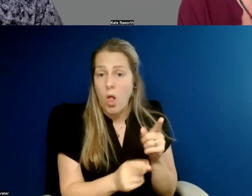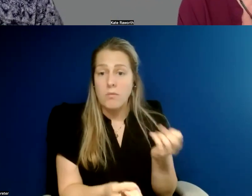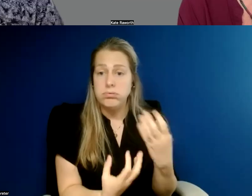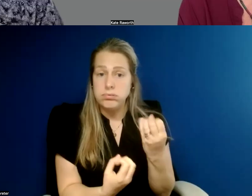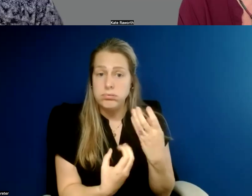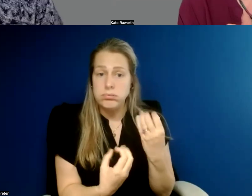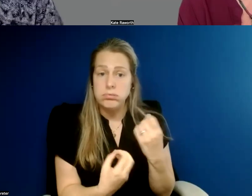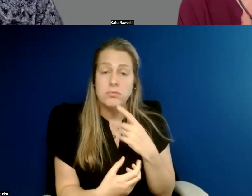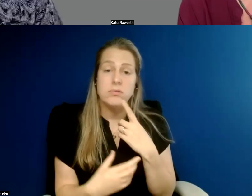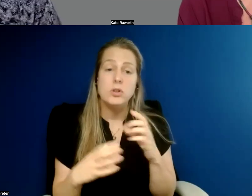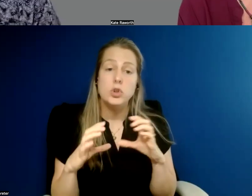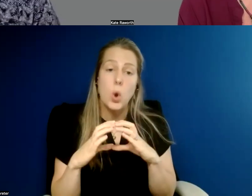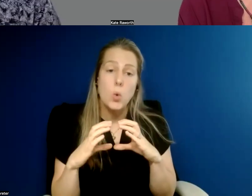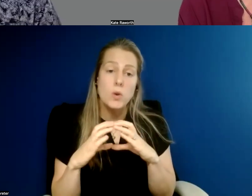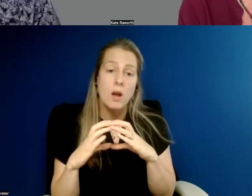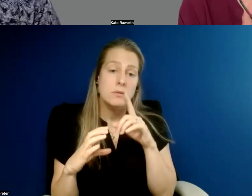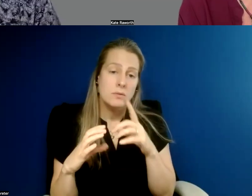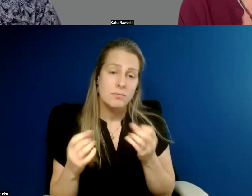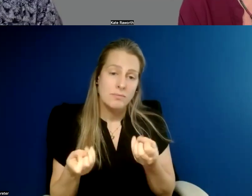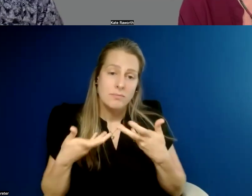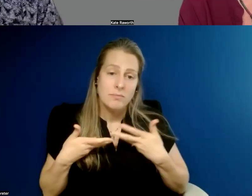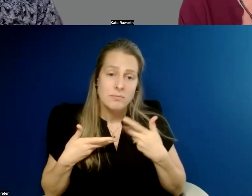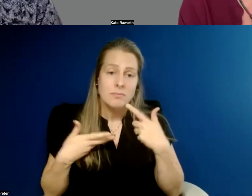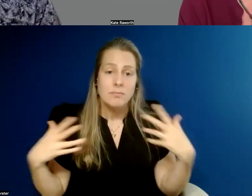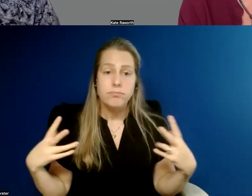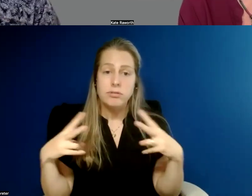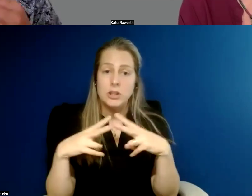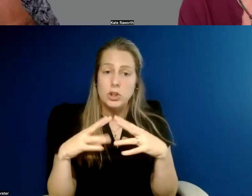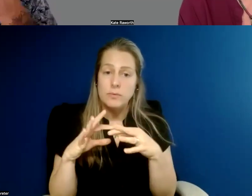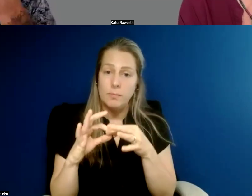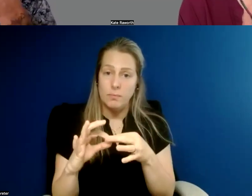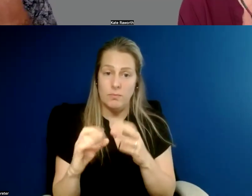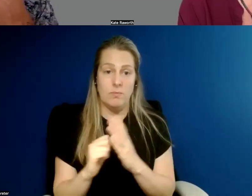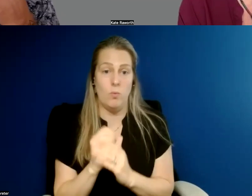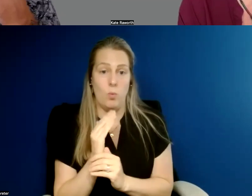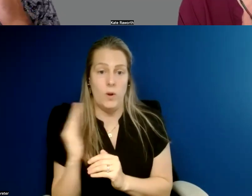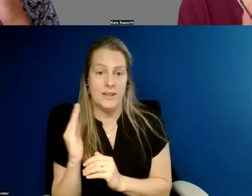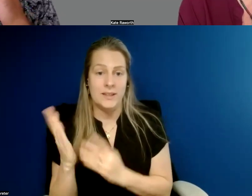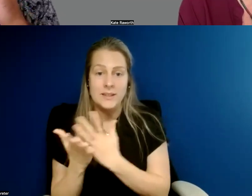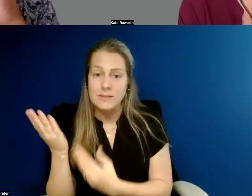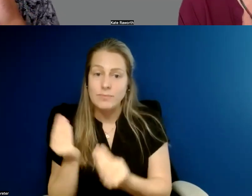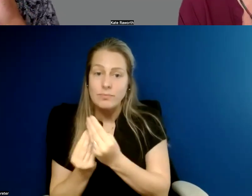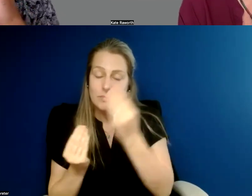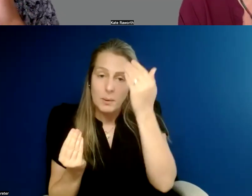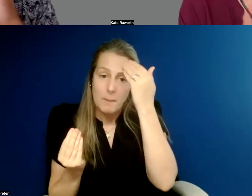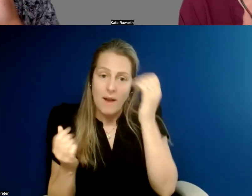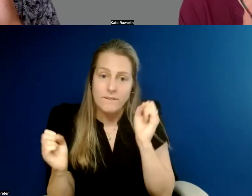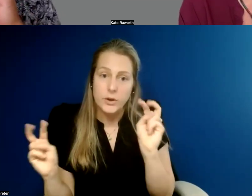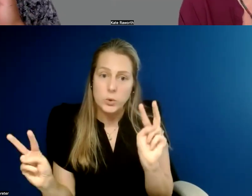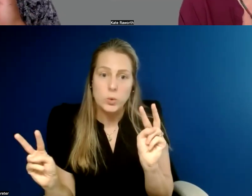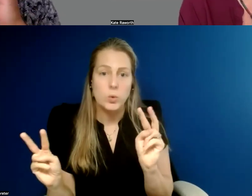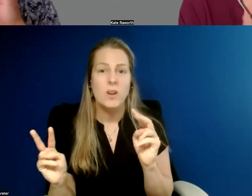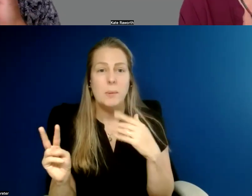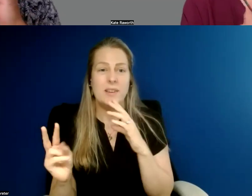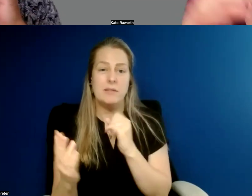bridge between our worldview and the Western economic mindset that has been largely imposed upon much of the world. So if we want to situate